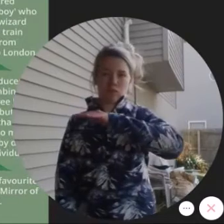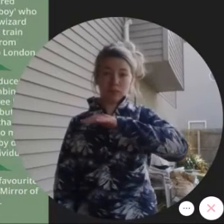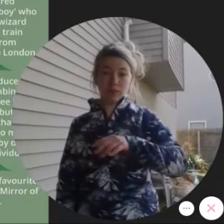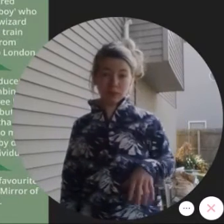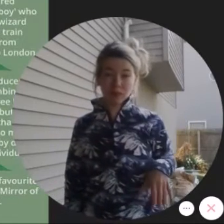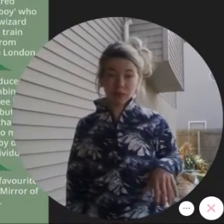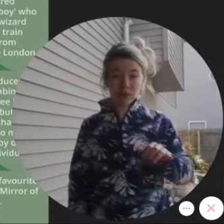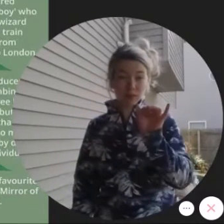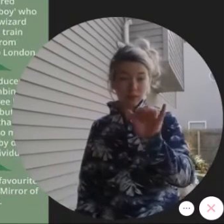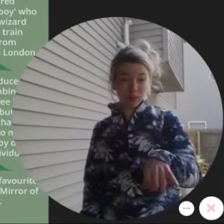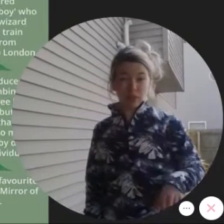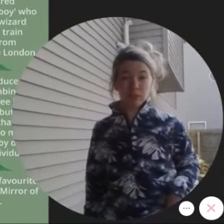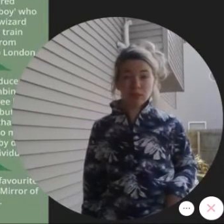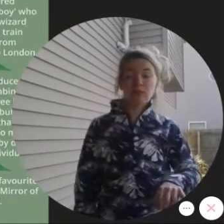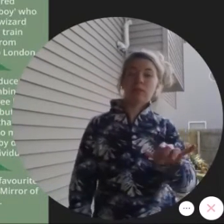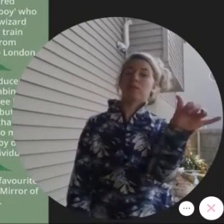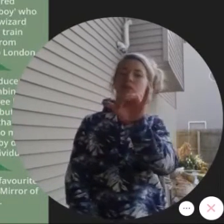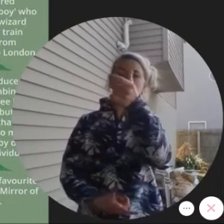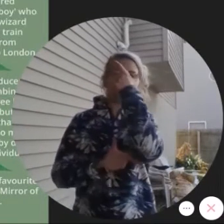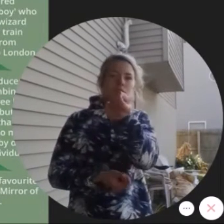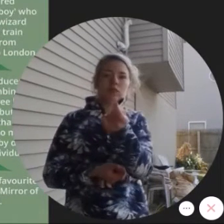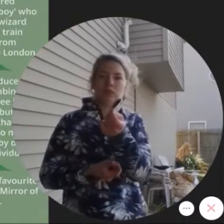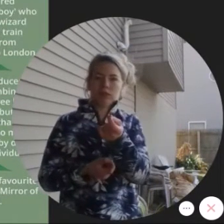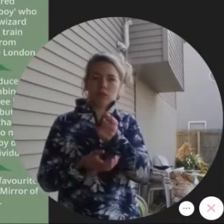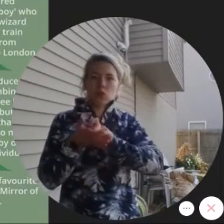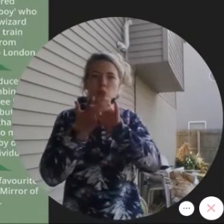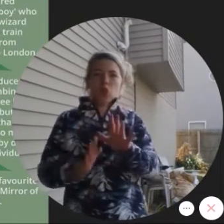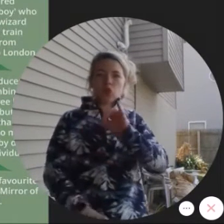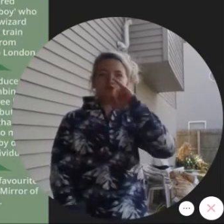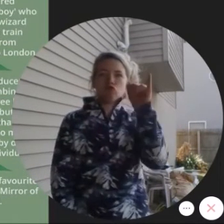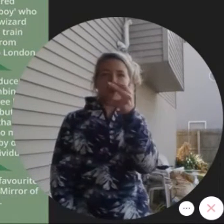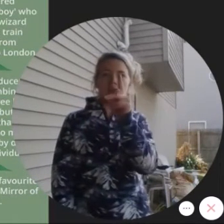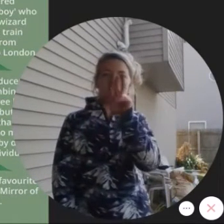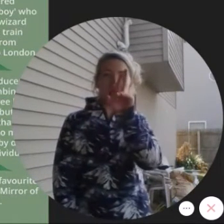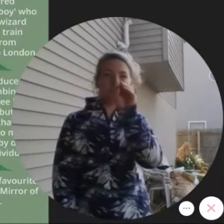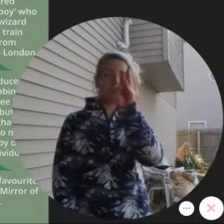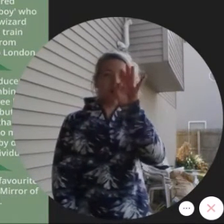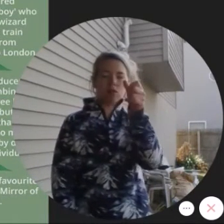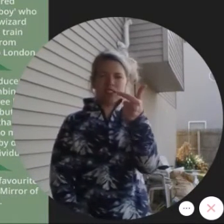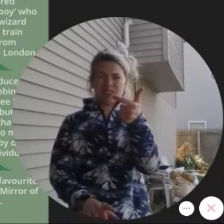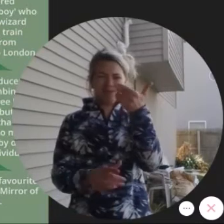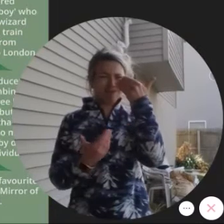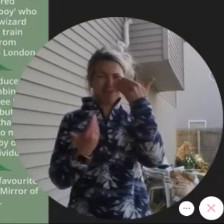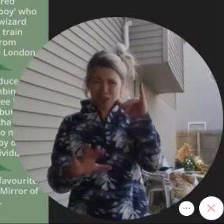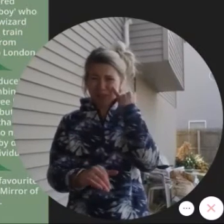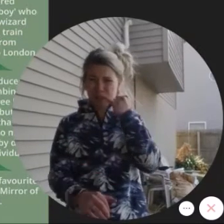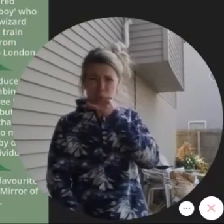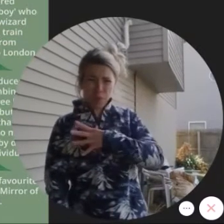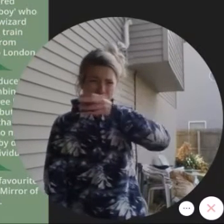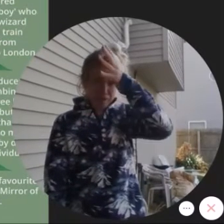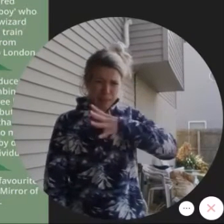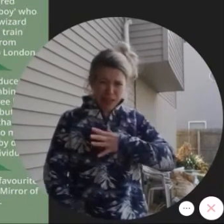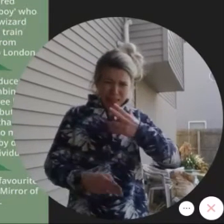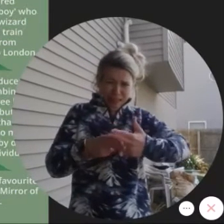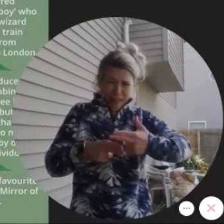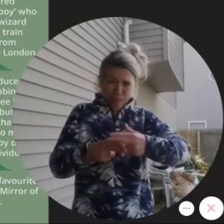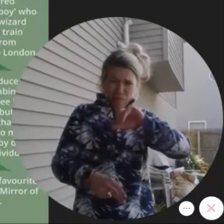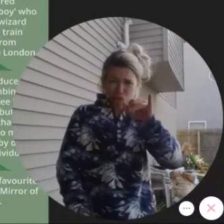that are shown in this book is because of her own experiences and her growing up in Britain. So J.K.